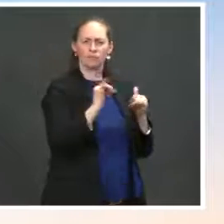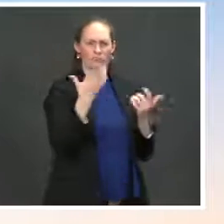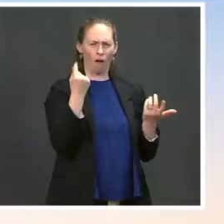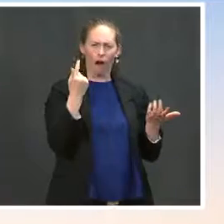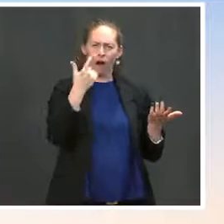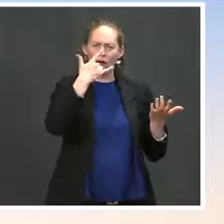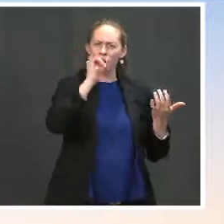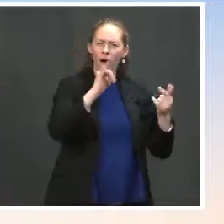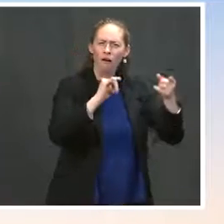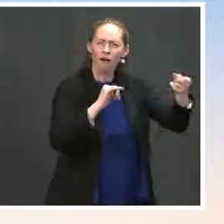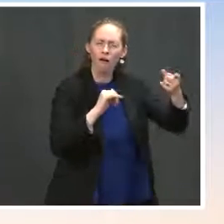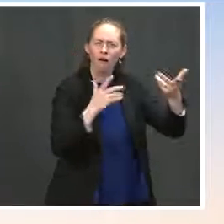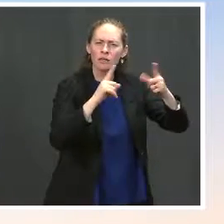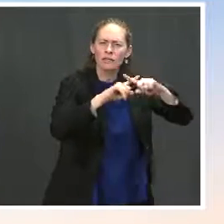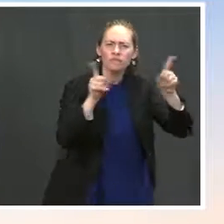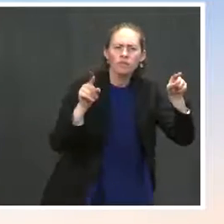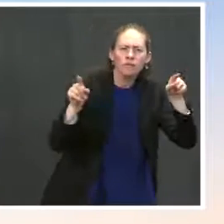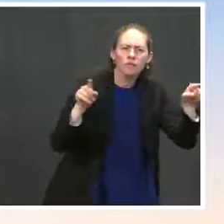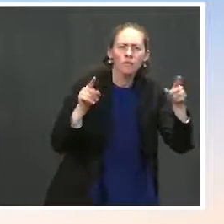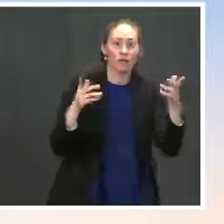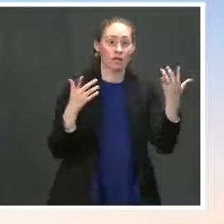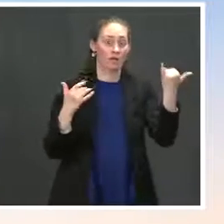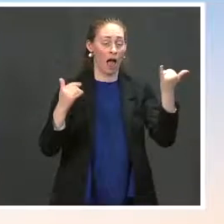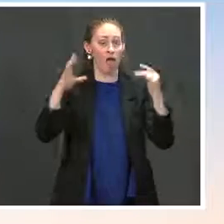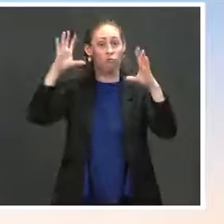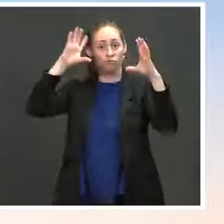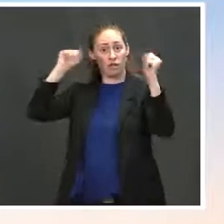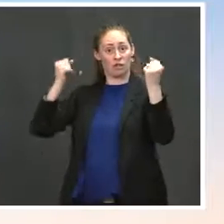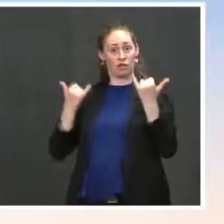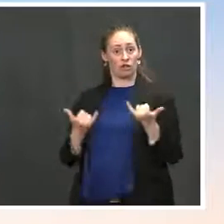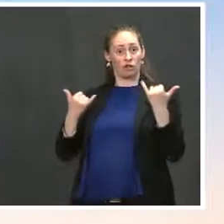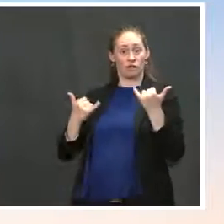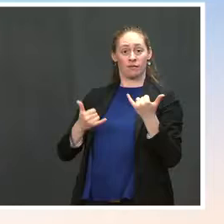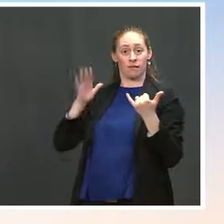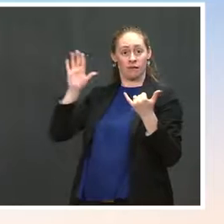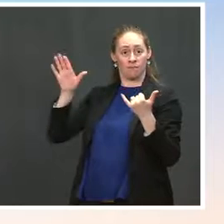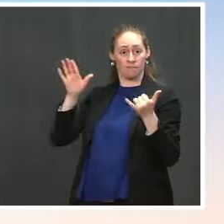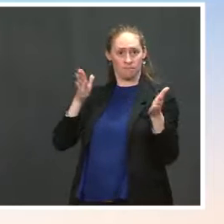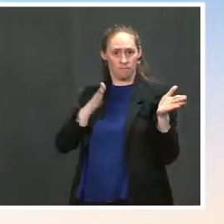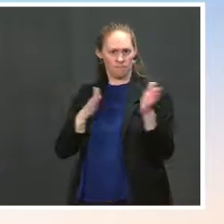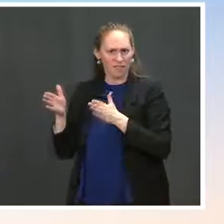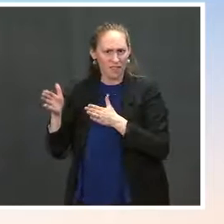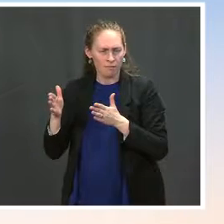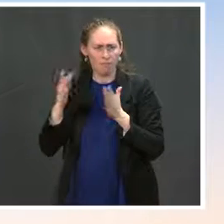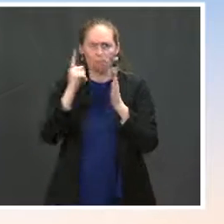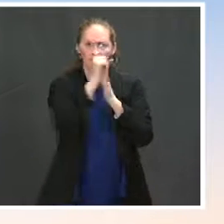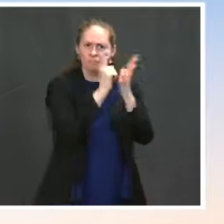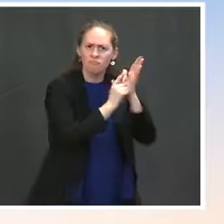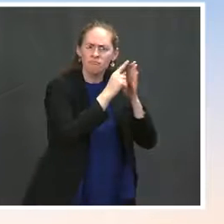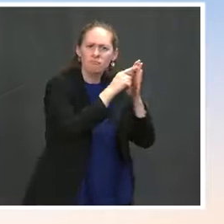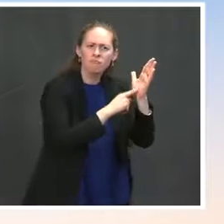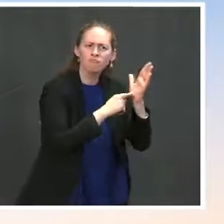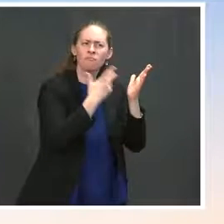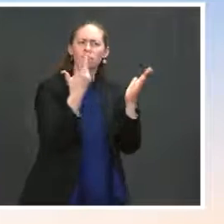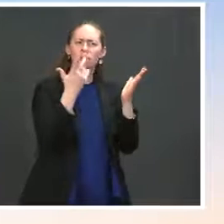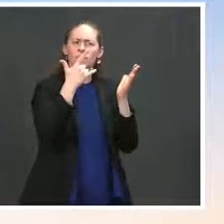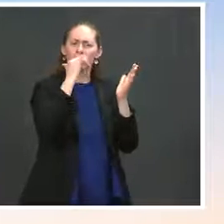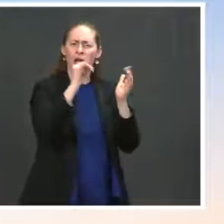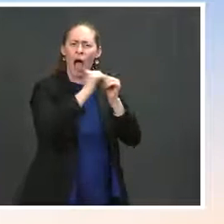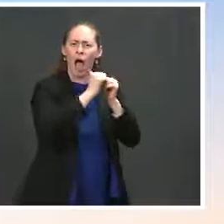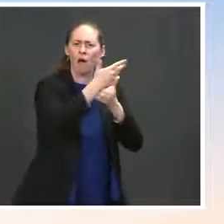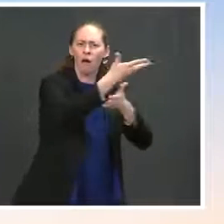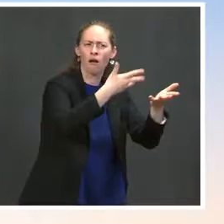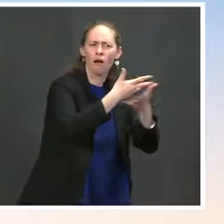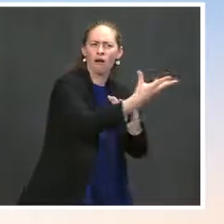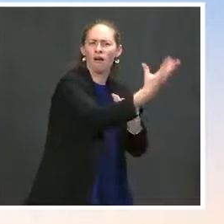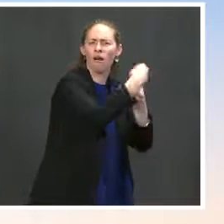the relief package, where you seem willing to take Republicans where they are and maybe allow more time for? Well, I think, one, it's